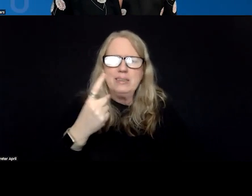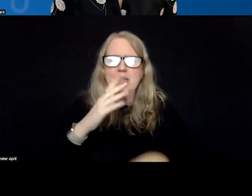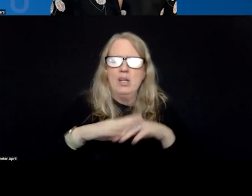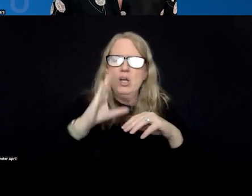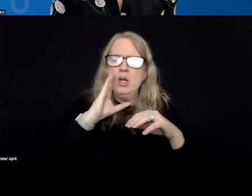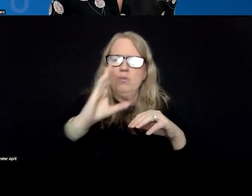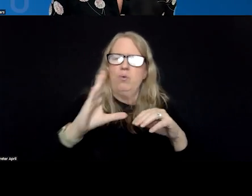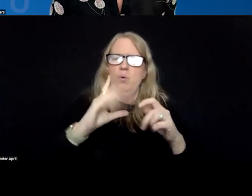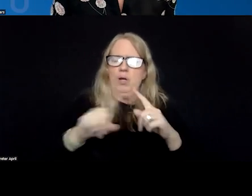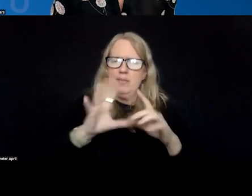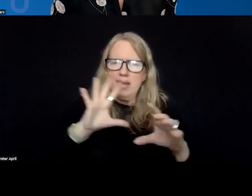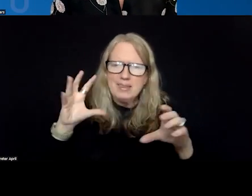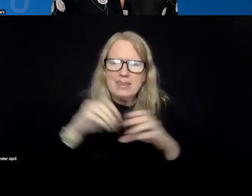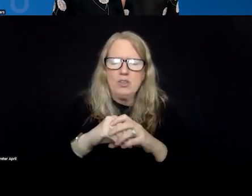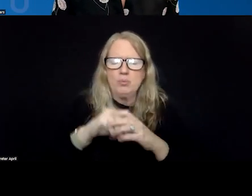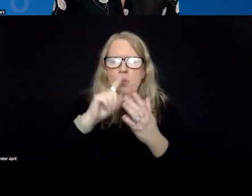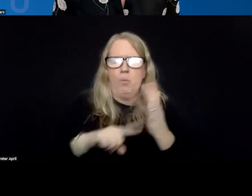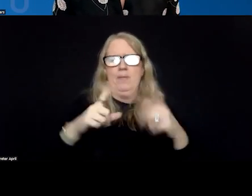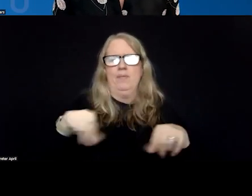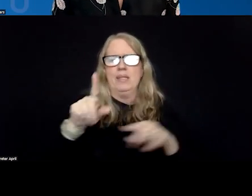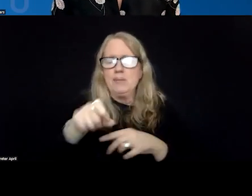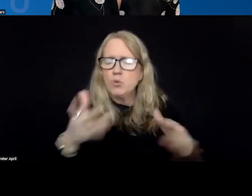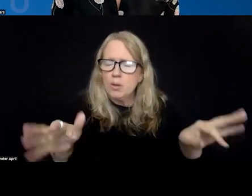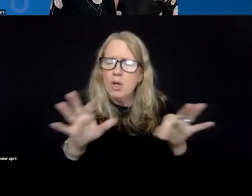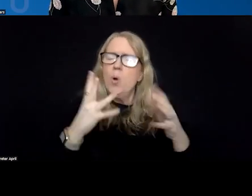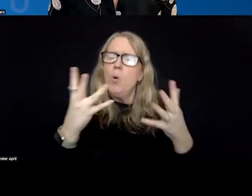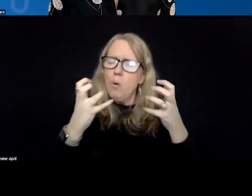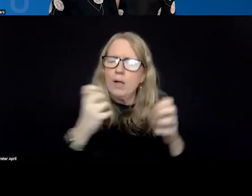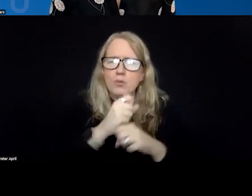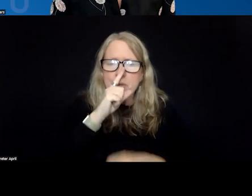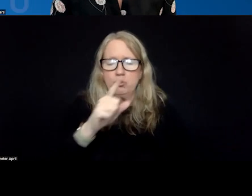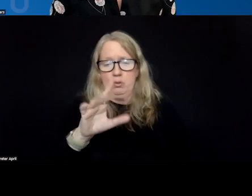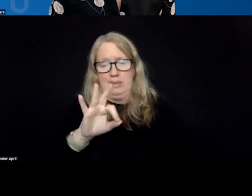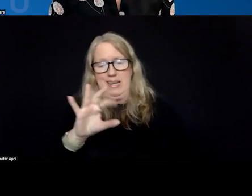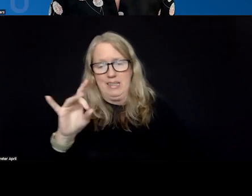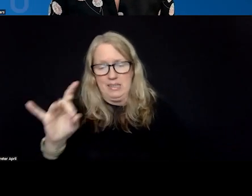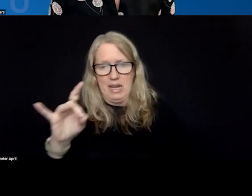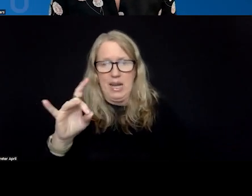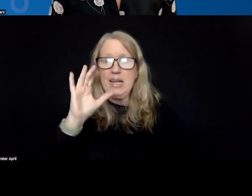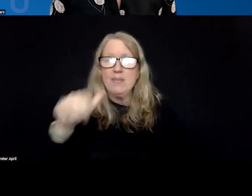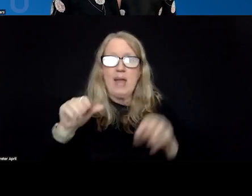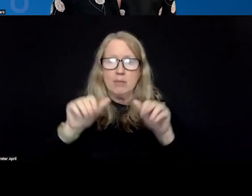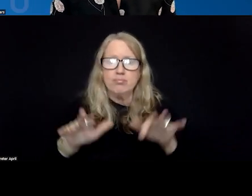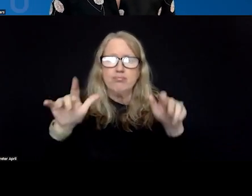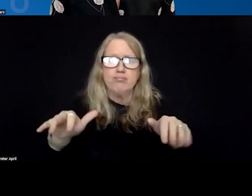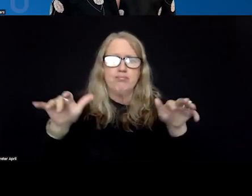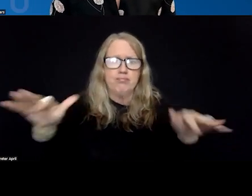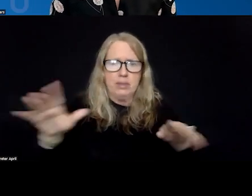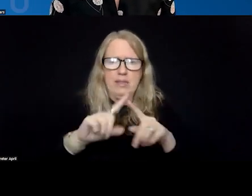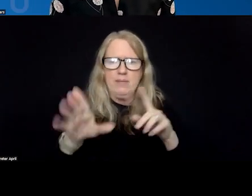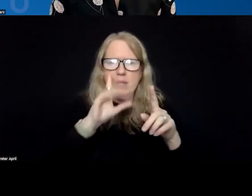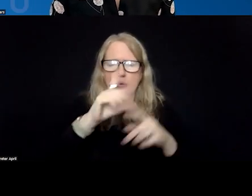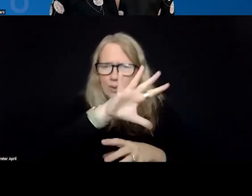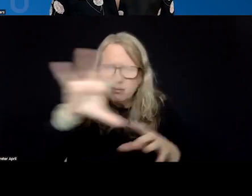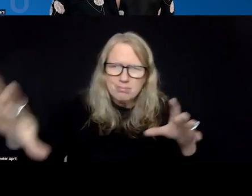on-demand engagement that they need. And so we want to make sure that as 988 is taking root all over this country, that we've got an eye towards